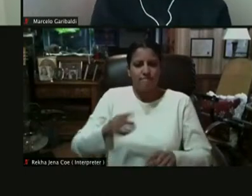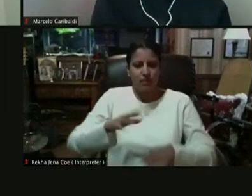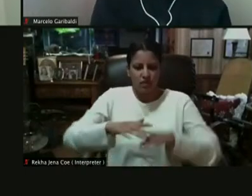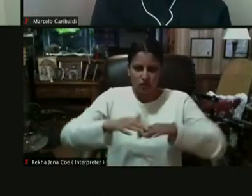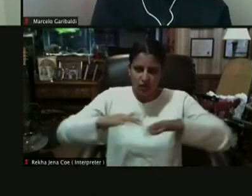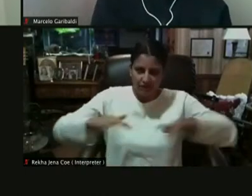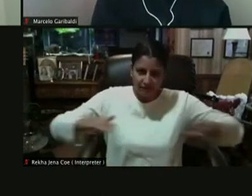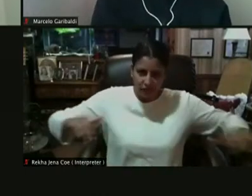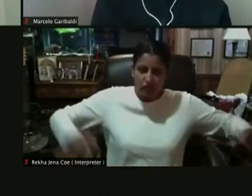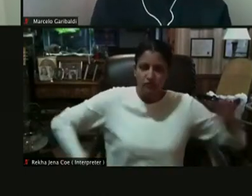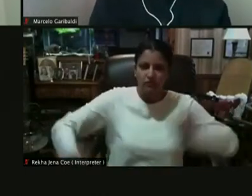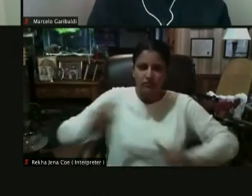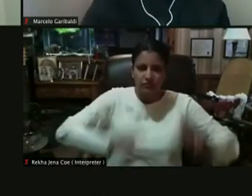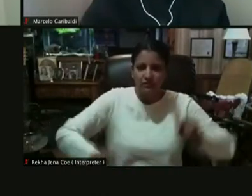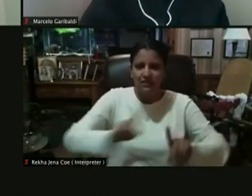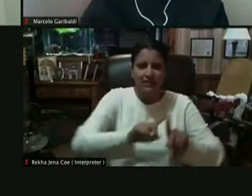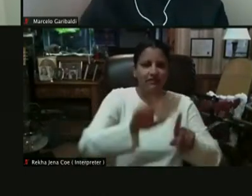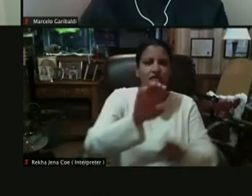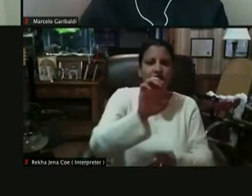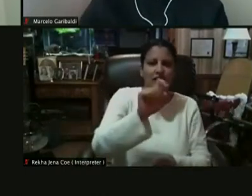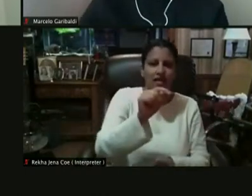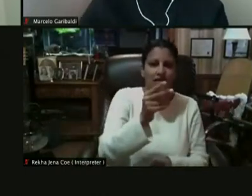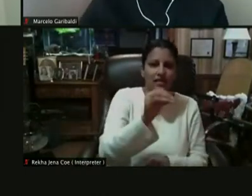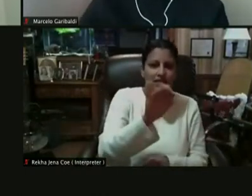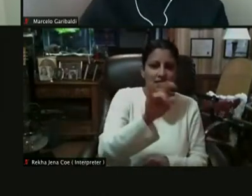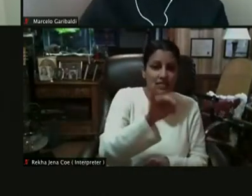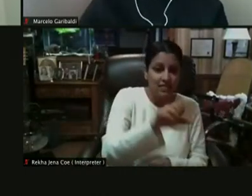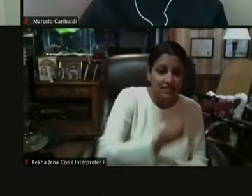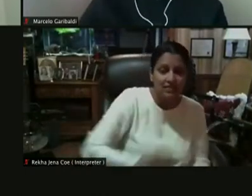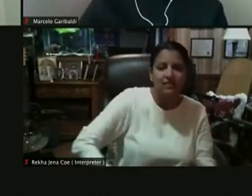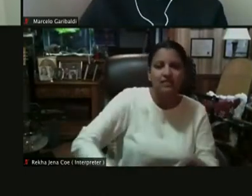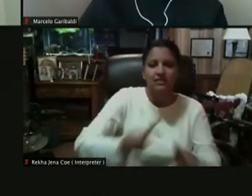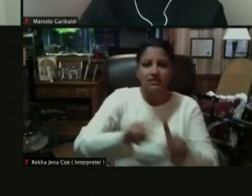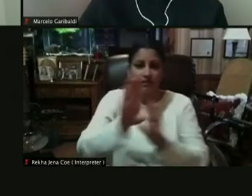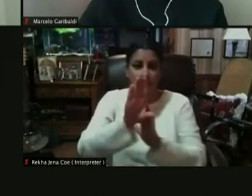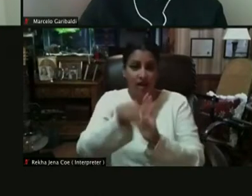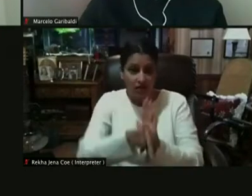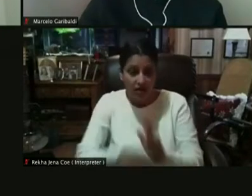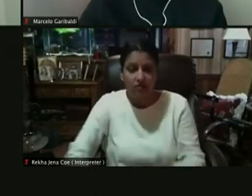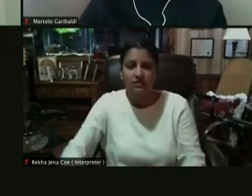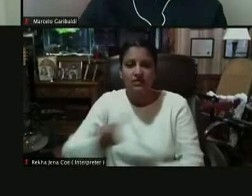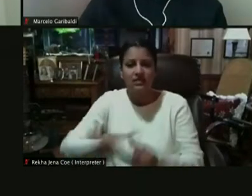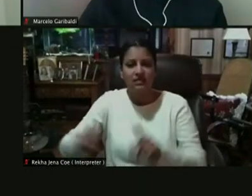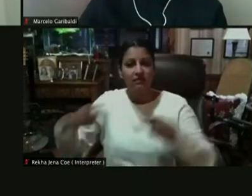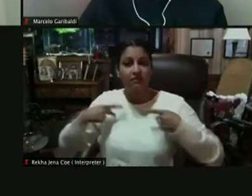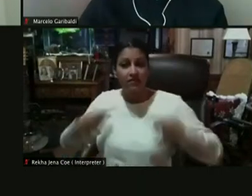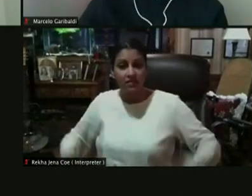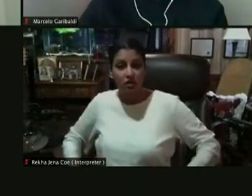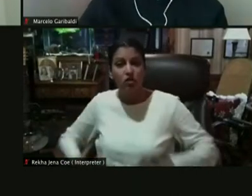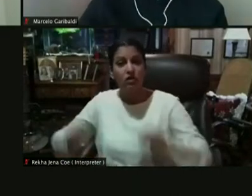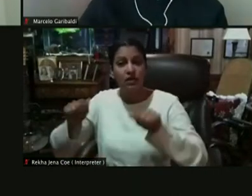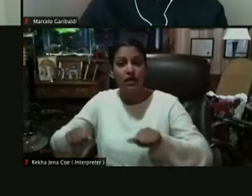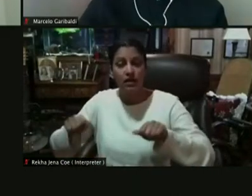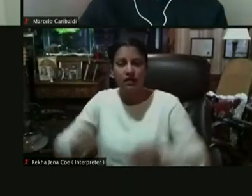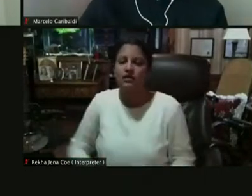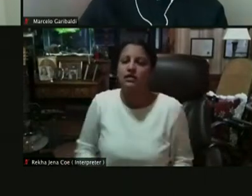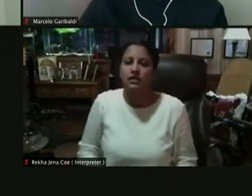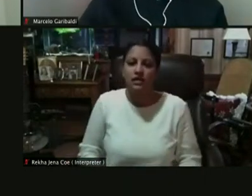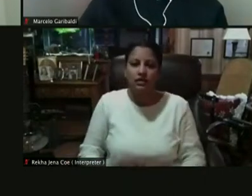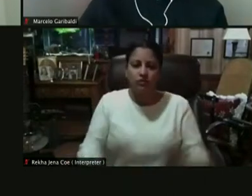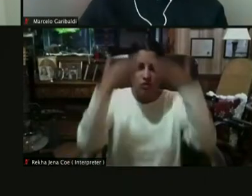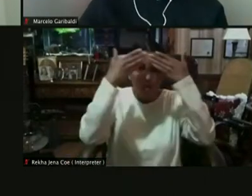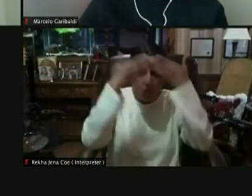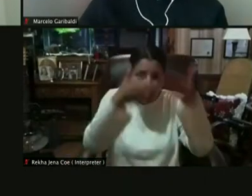cultures, ethnicities, backgrounds, physical capabilities. It was a way to really open my eyes and get